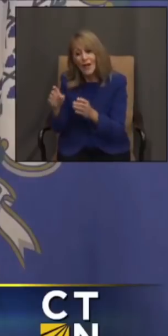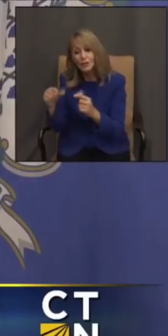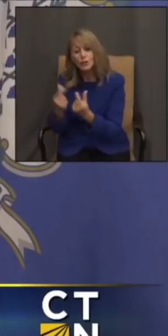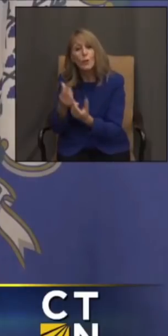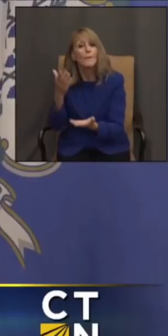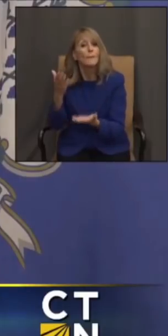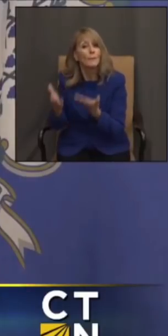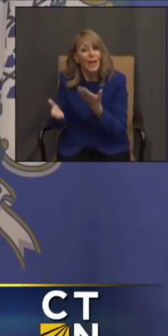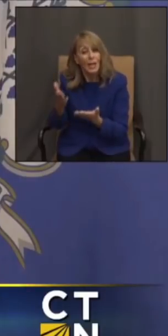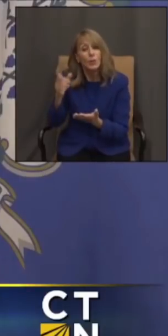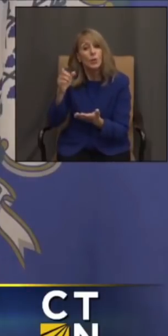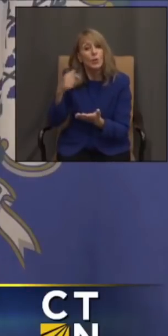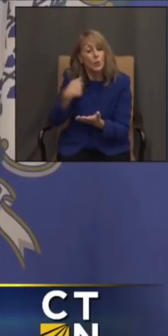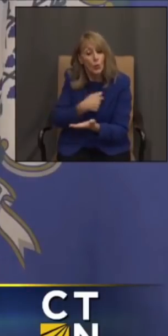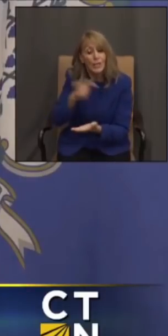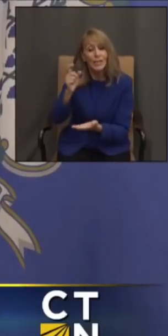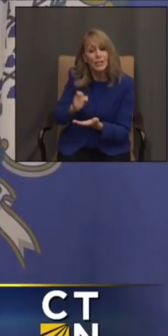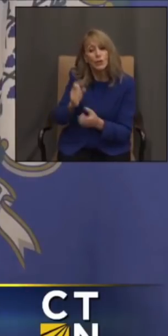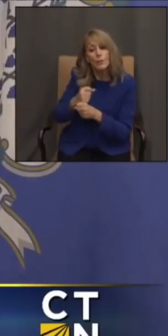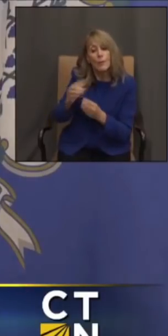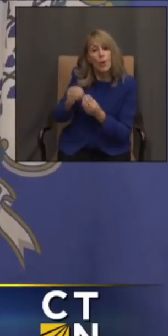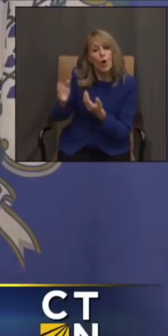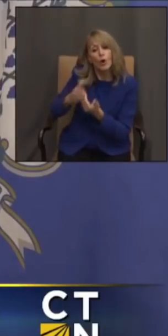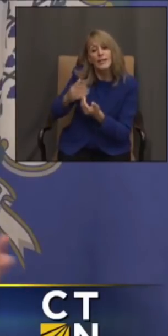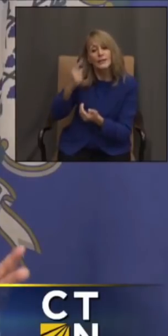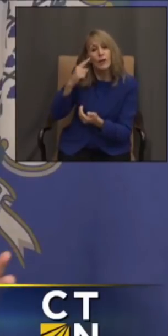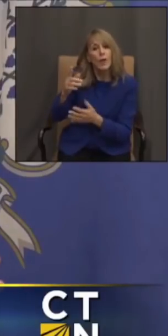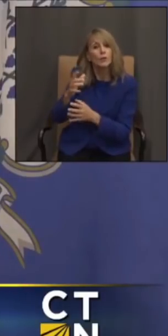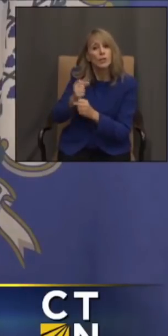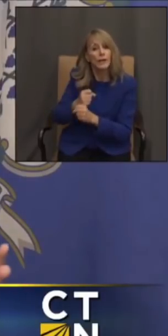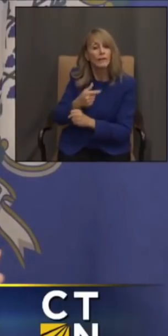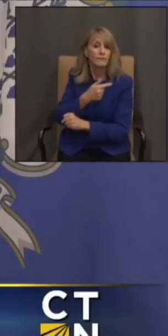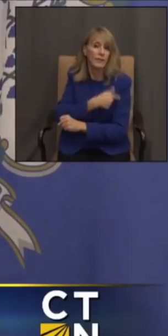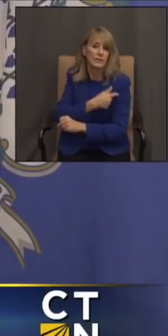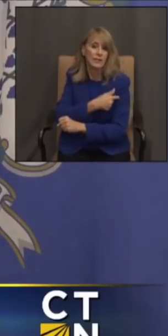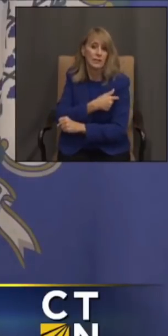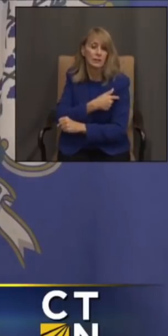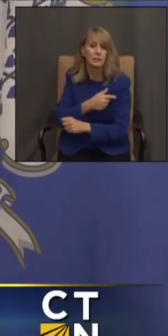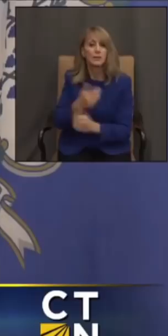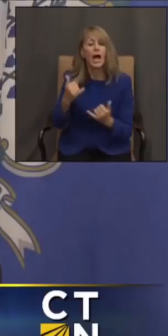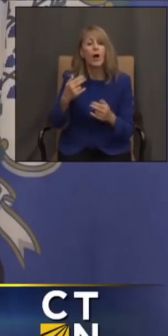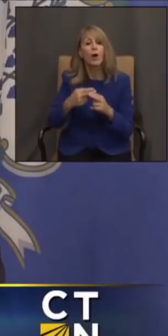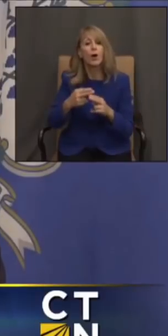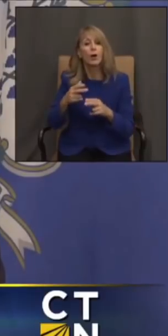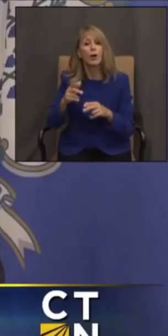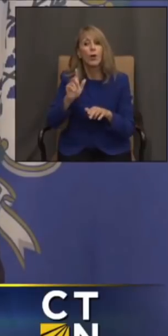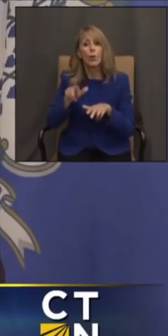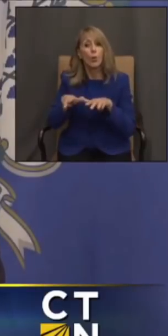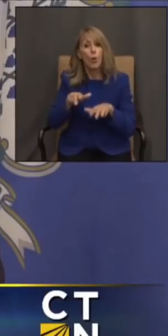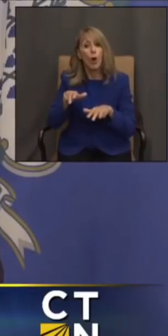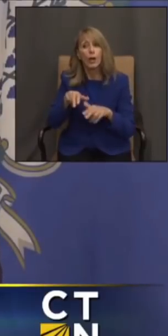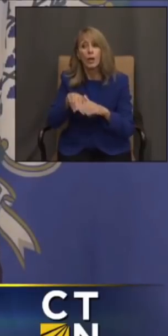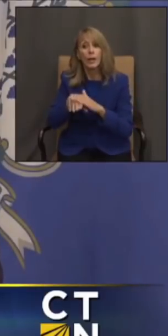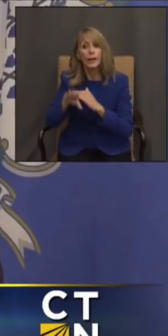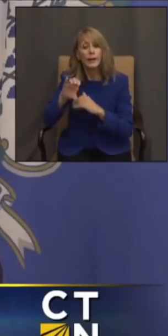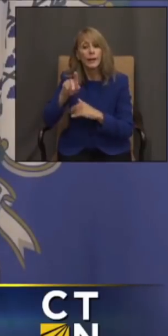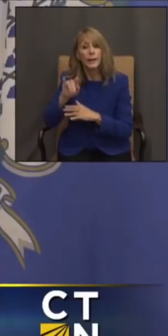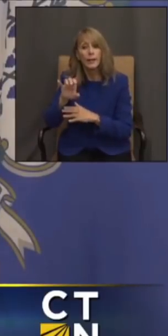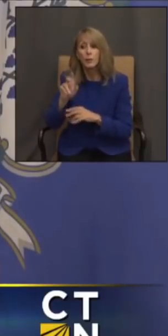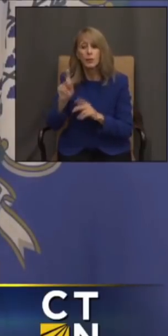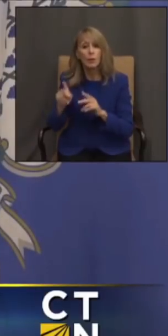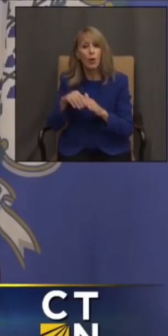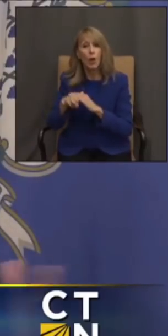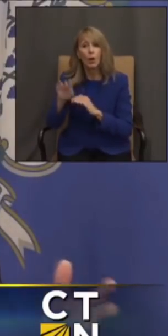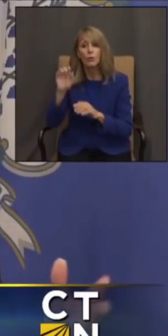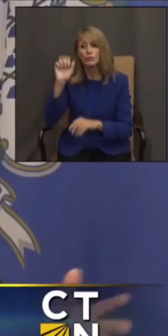get vaccinated. I can tell you that in those walk-up clinics, people are knocking on doors, they're making the phone calls,